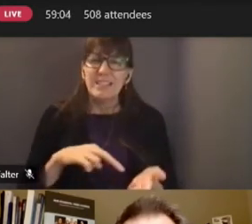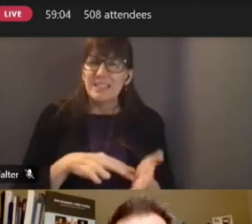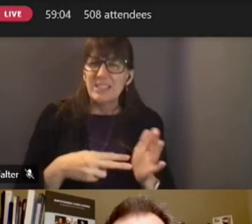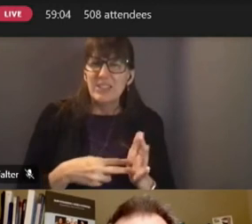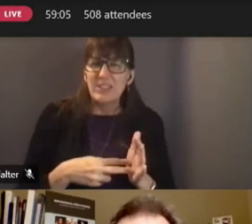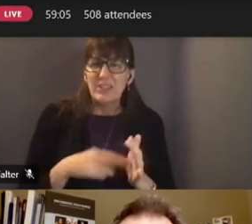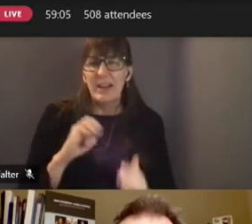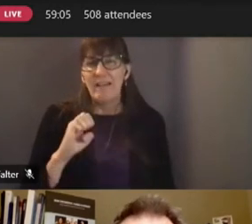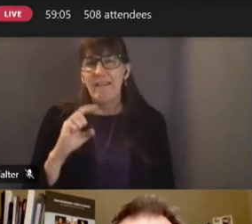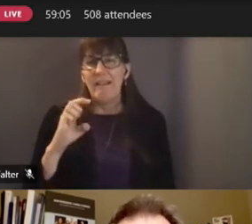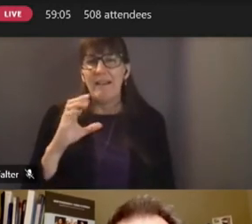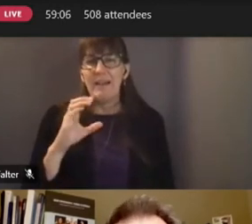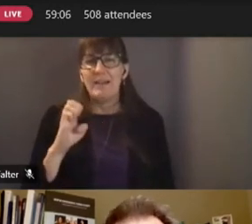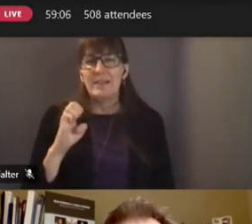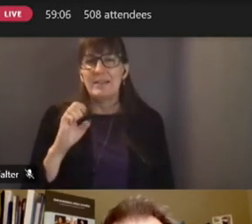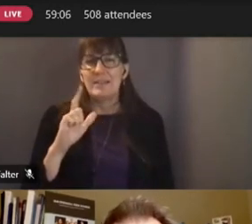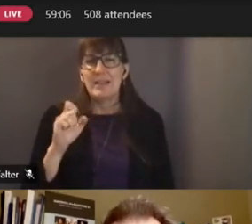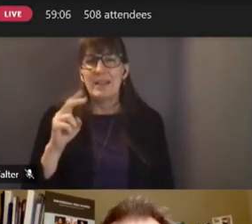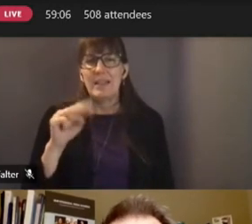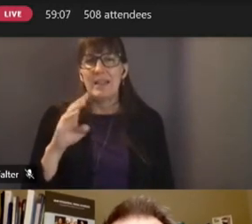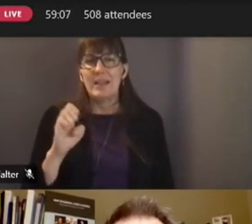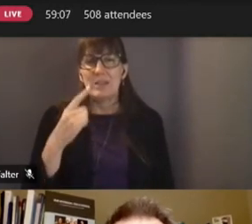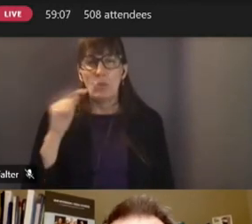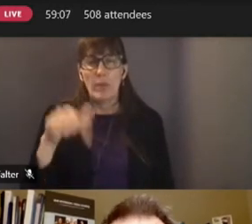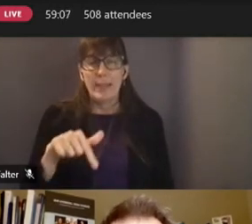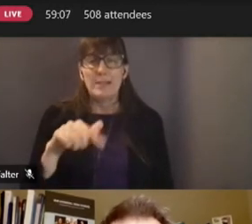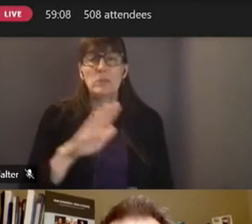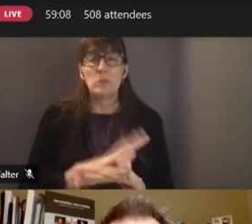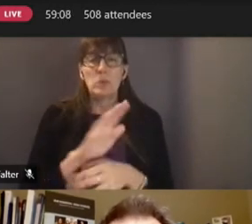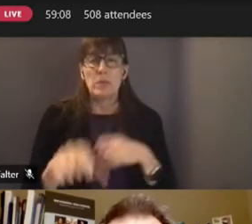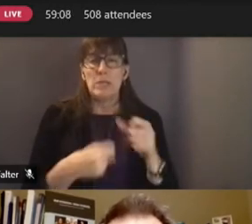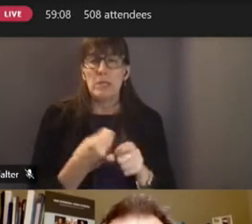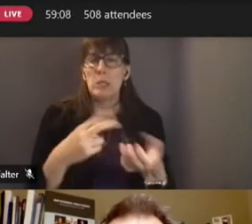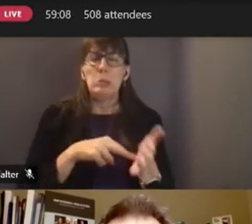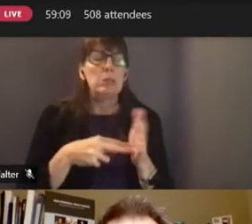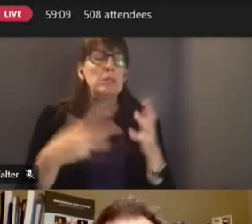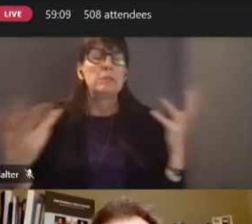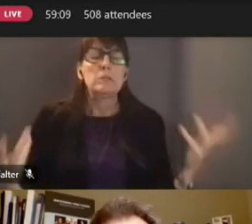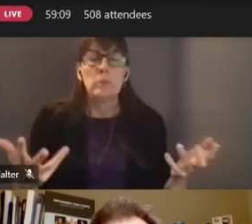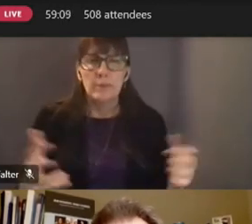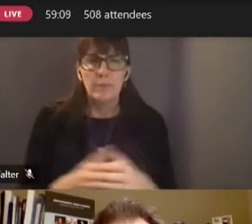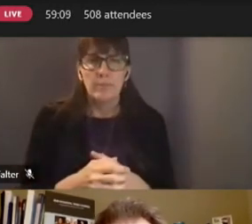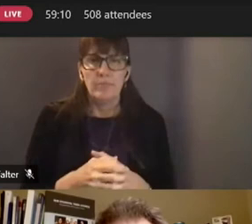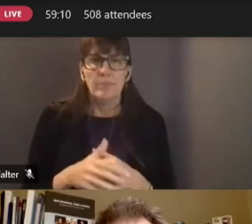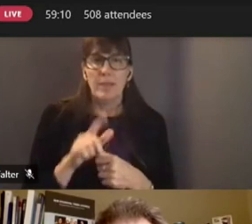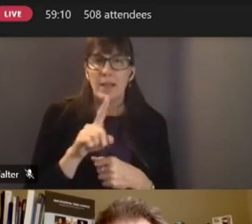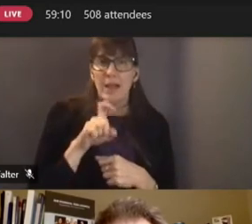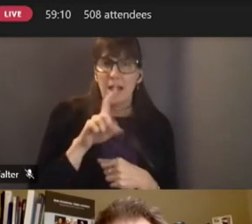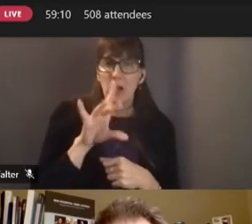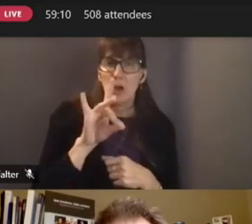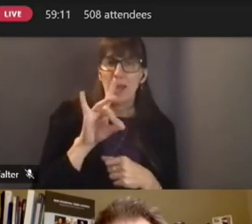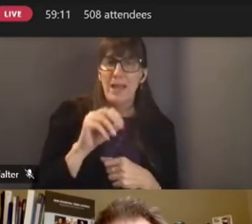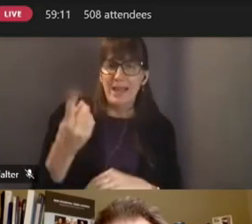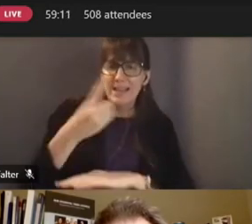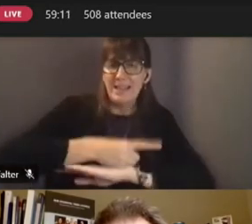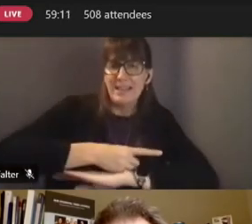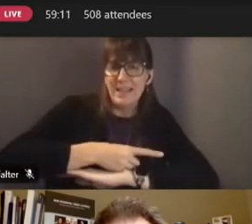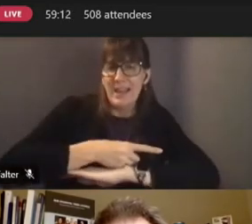means for this school year? Somebody said we're talking about 180 days of excellence. What is